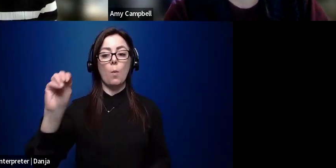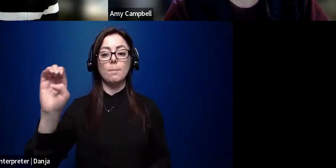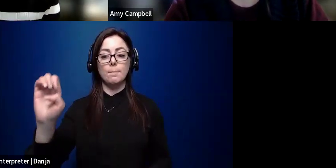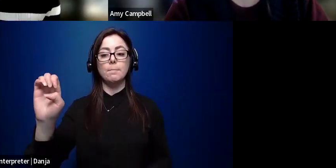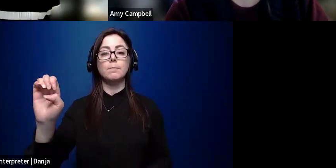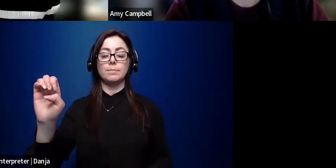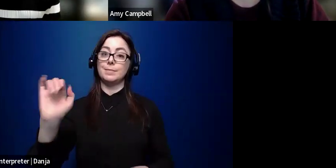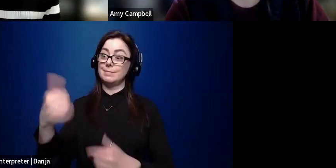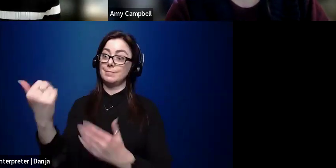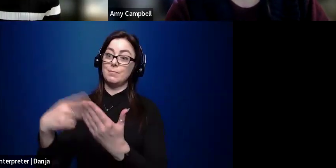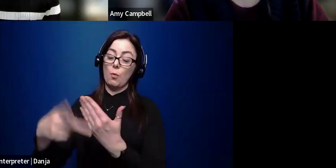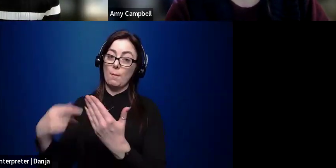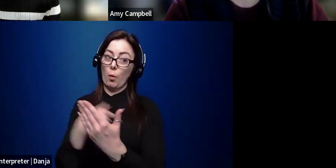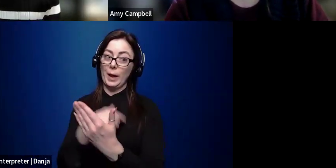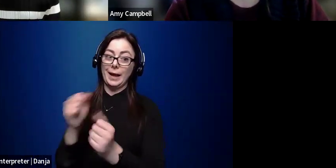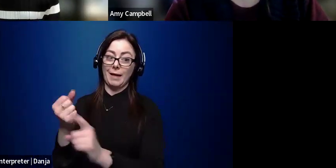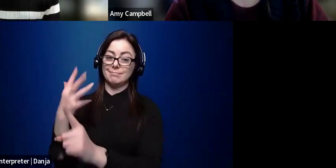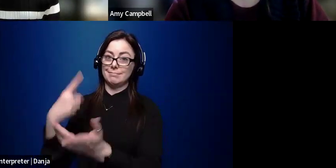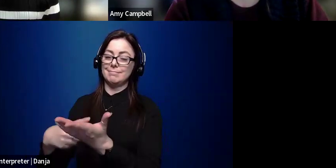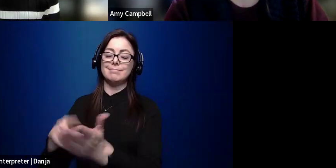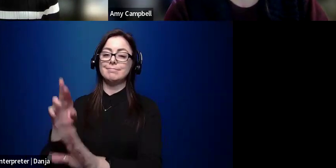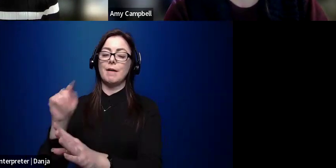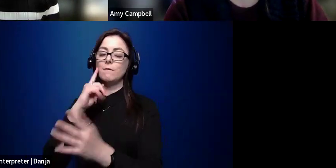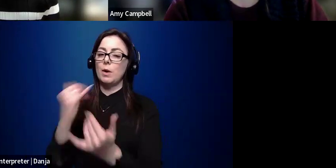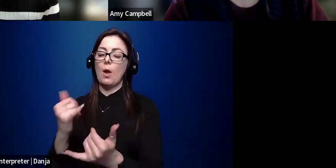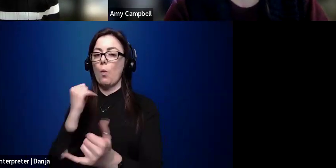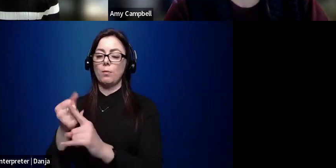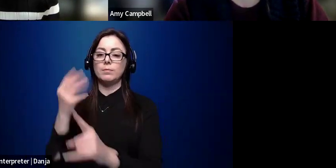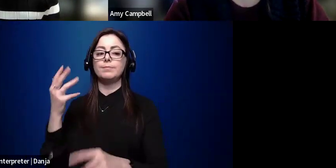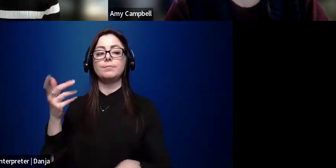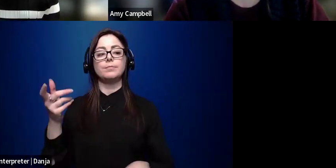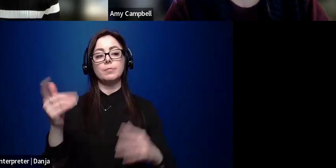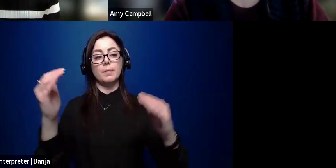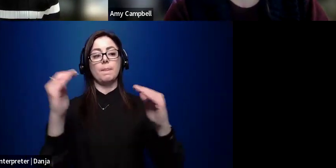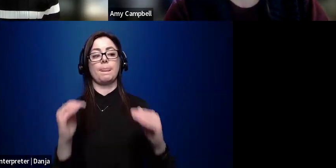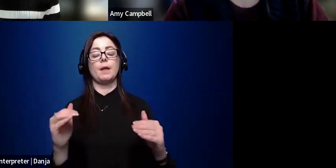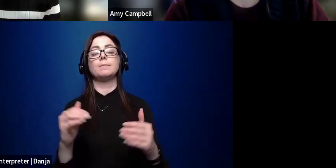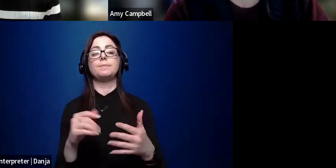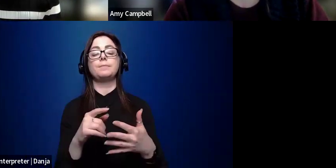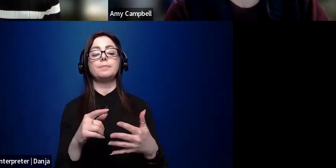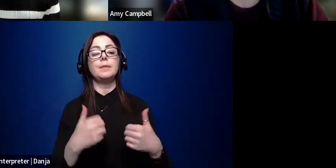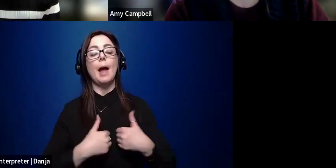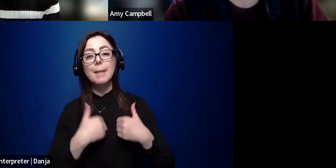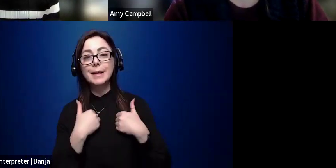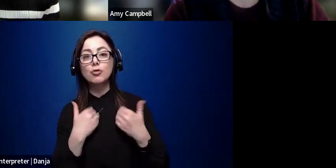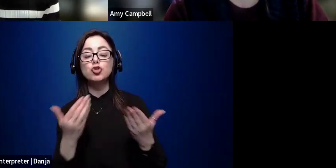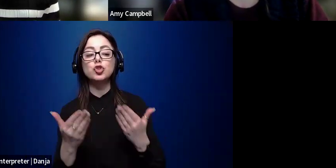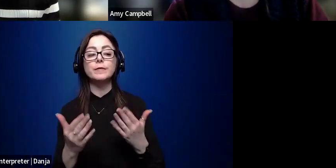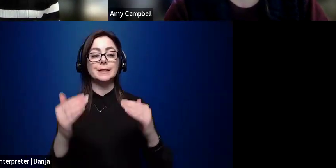program we could spend some time talking about. We don't have it on our list today. Habilitation services, elderly home